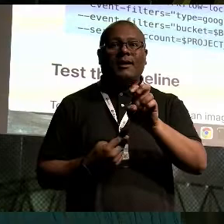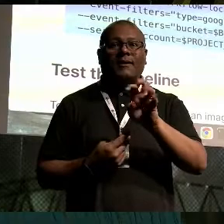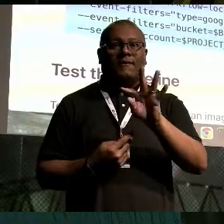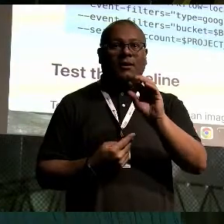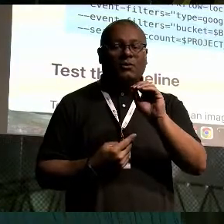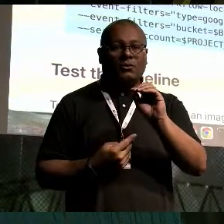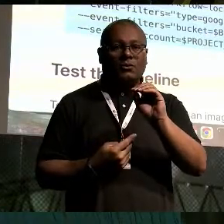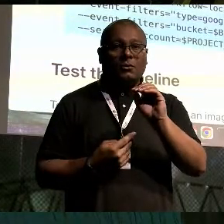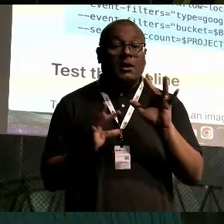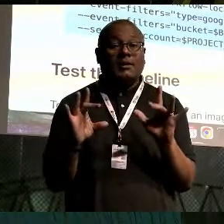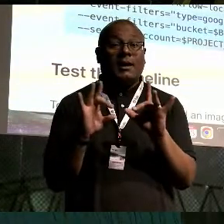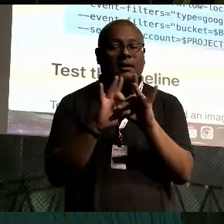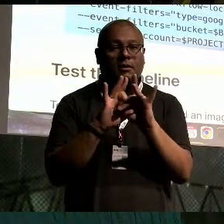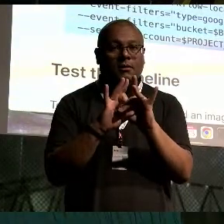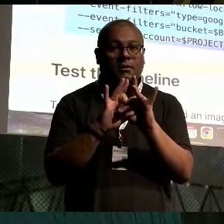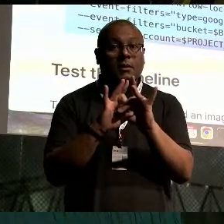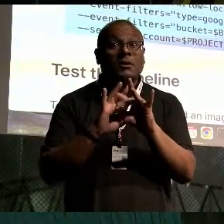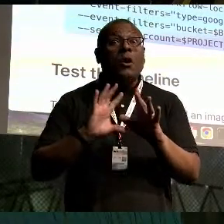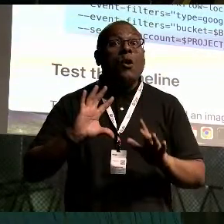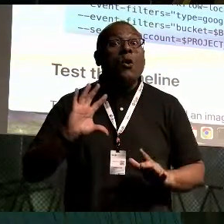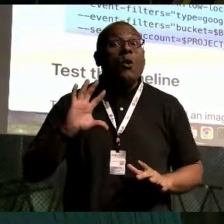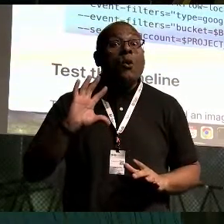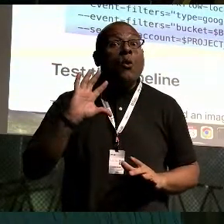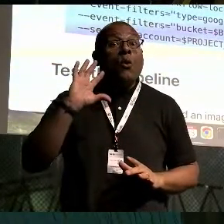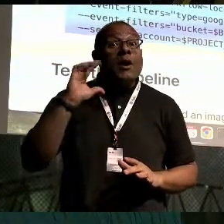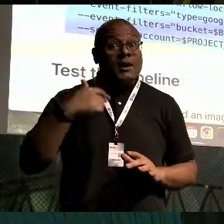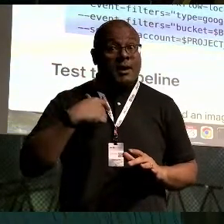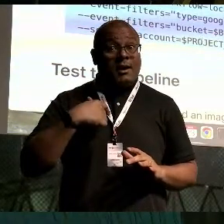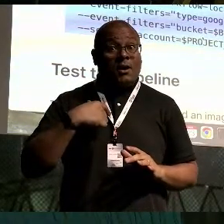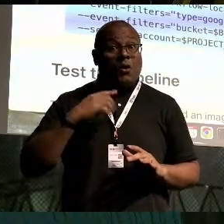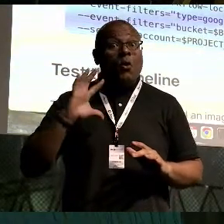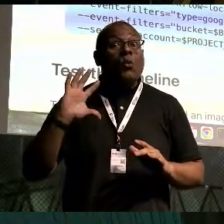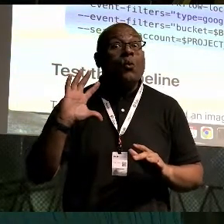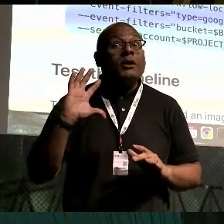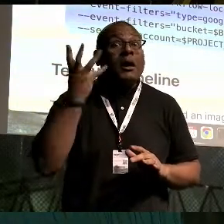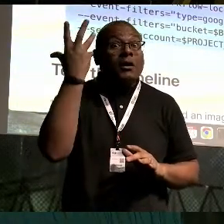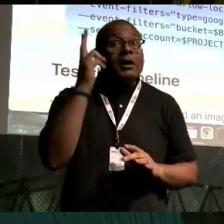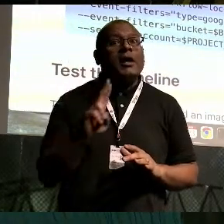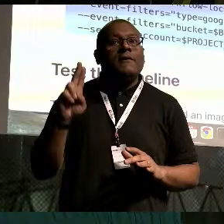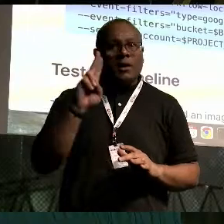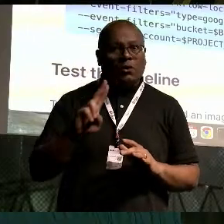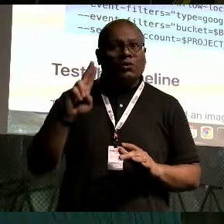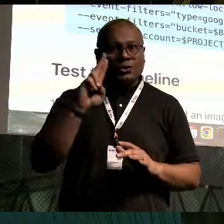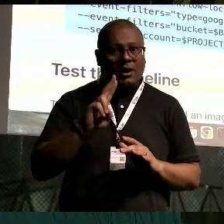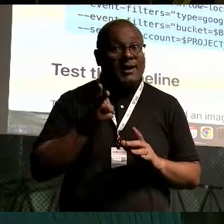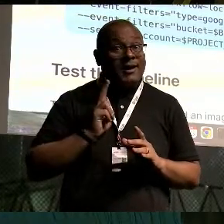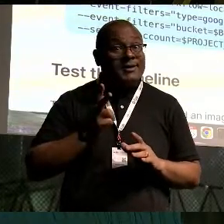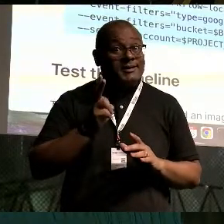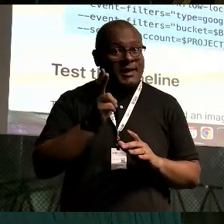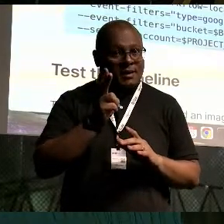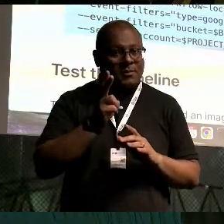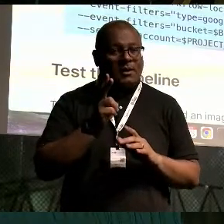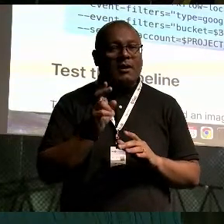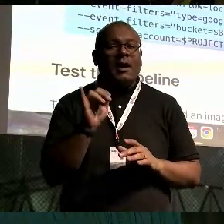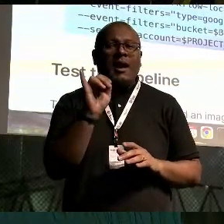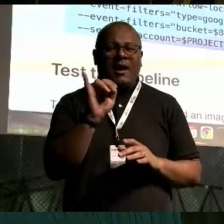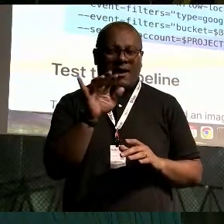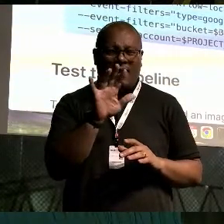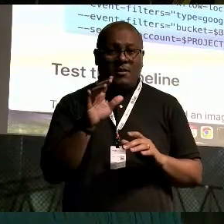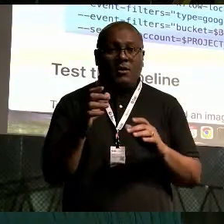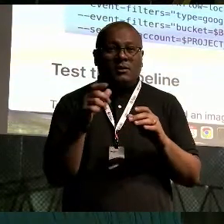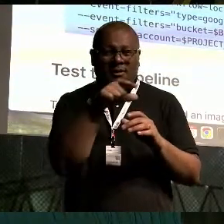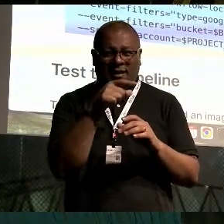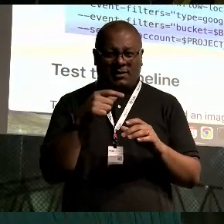that when we define some filters, so we are saying that when a user saves an image in this